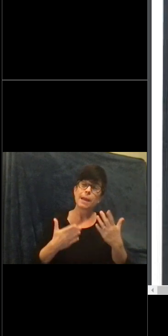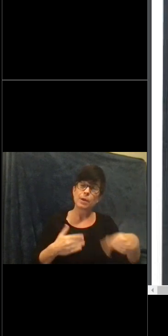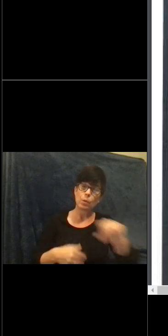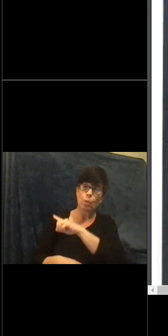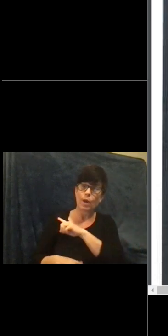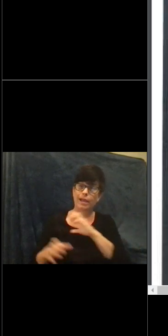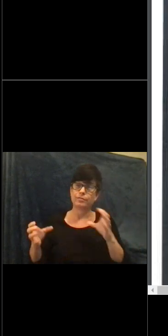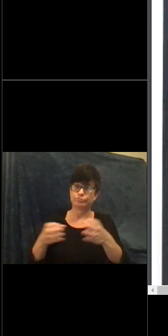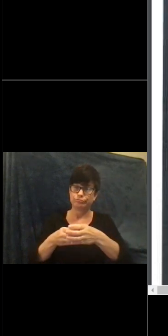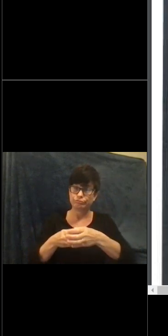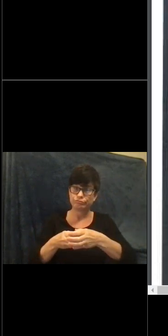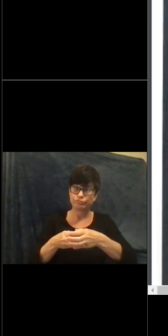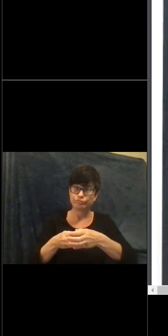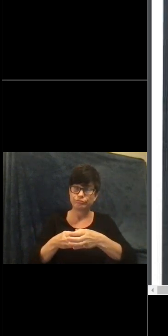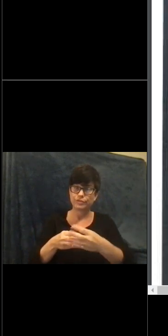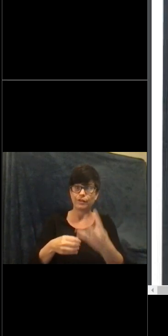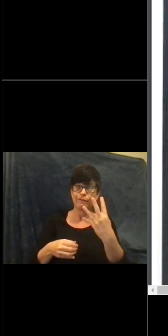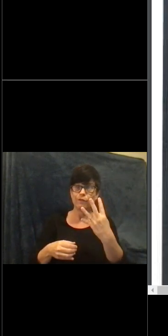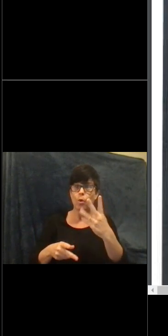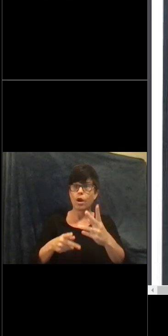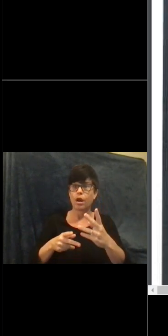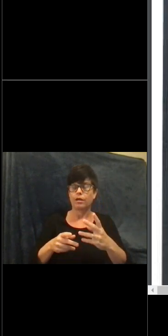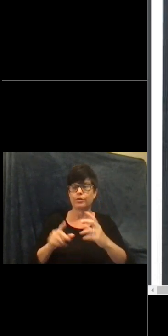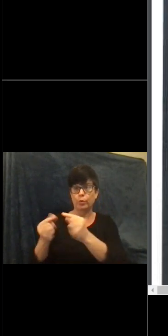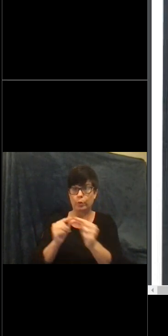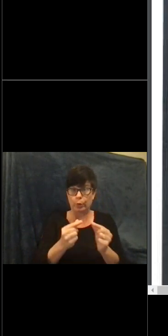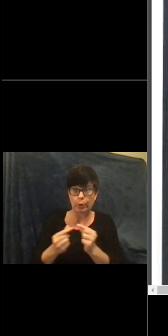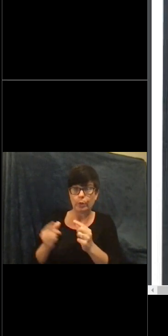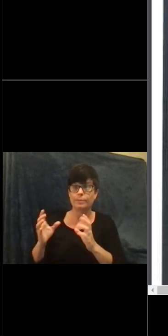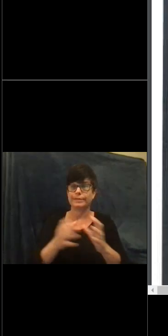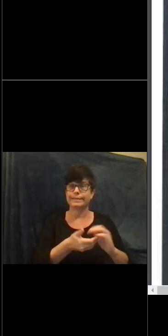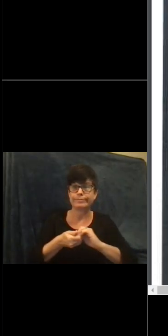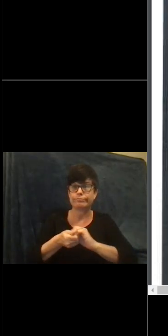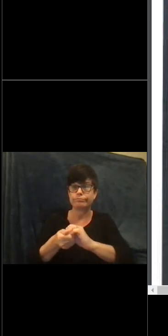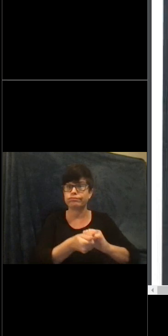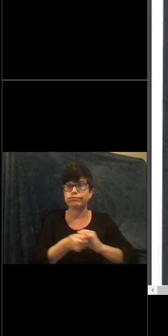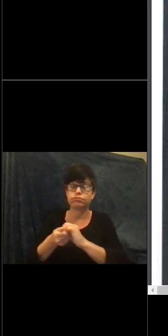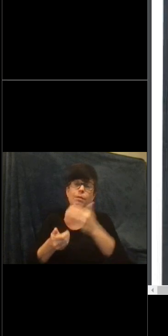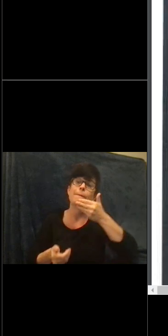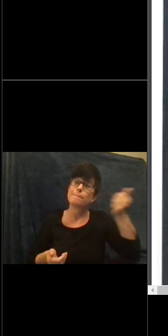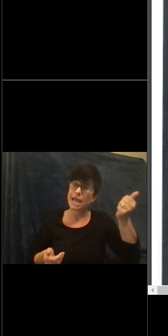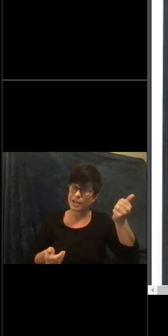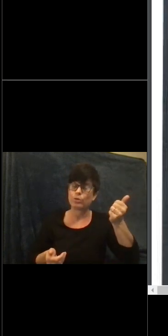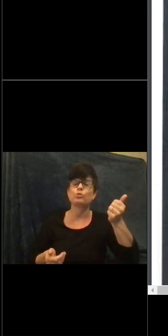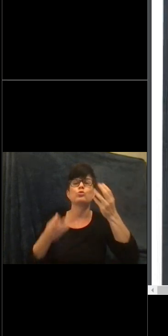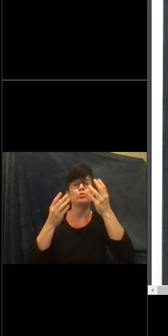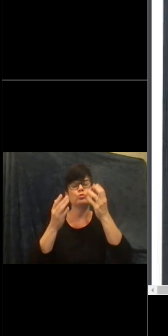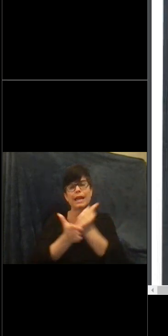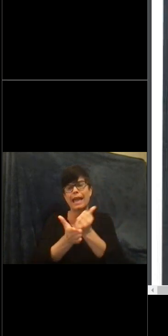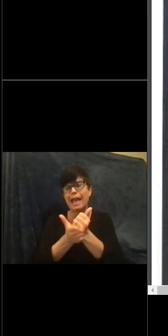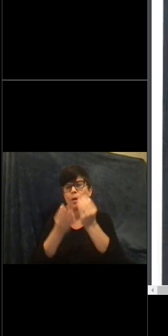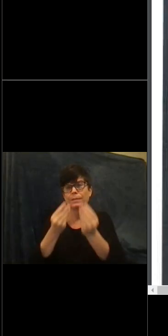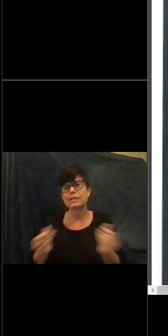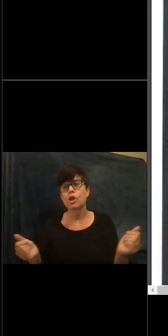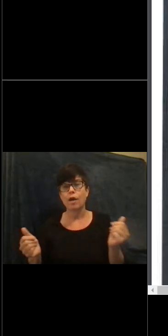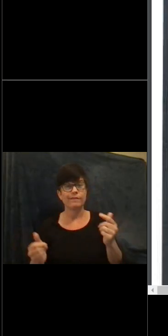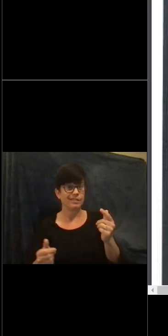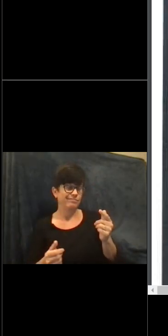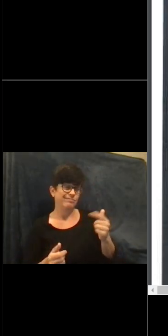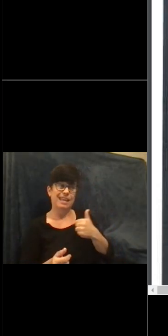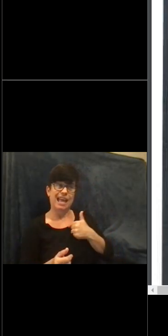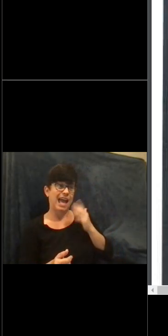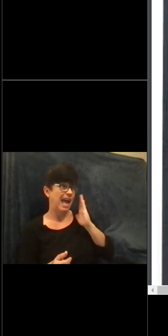that works better when you have four heads than just one. Yeah, I mean, you know, I wouldn't put a property on the market if